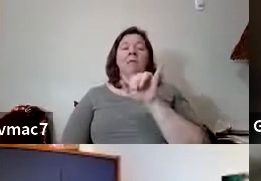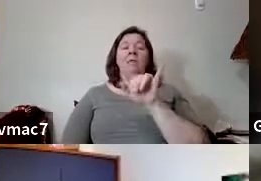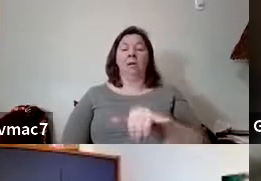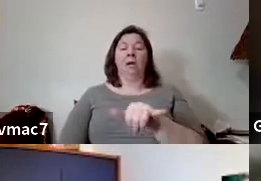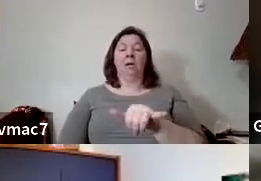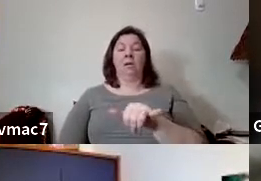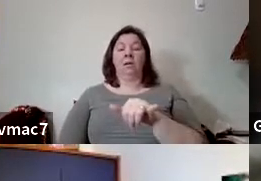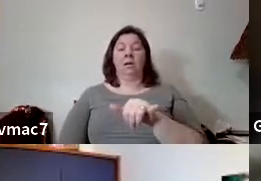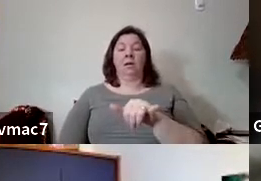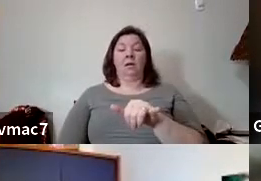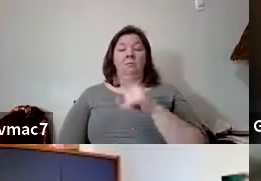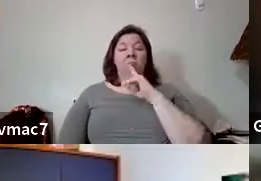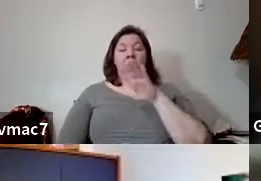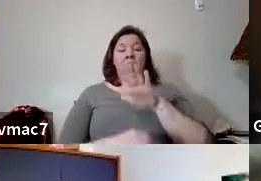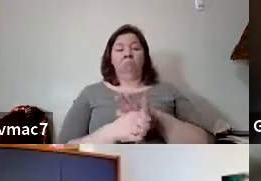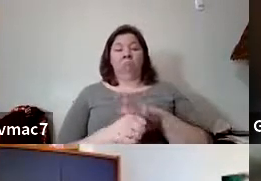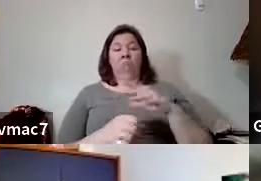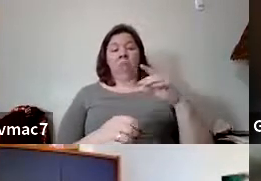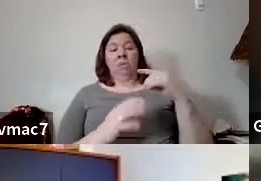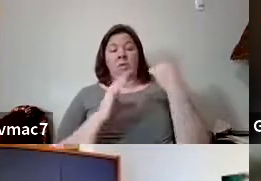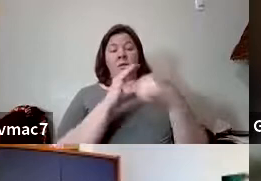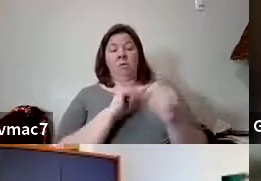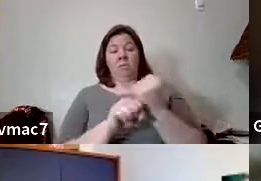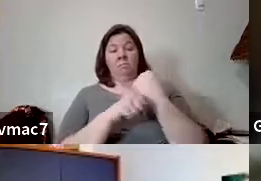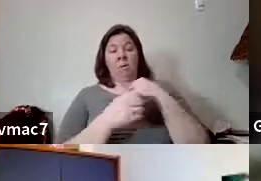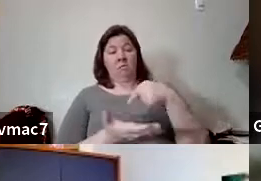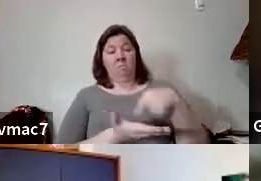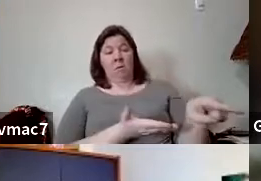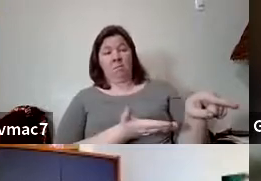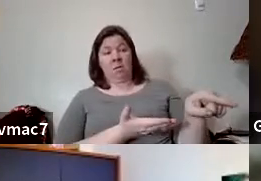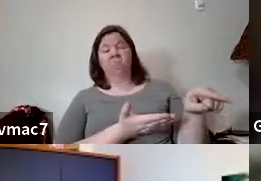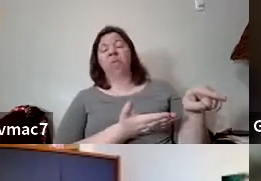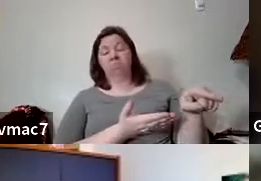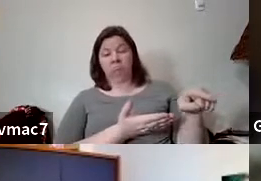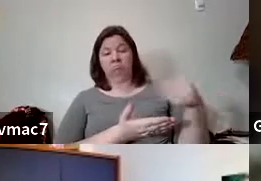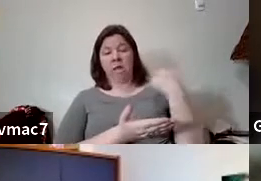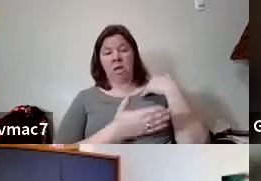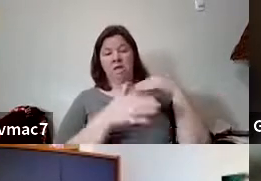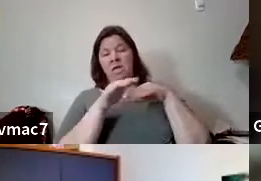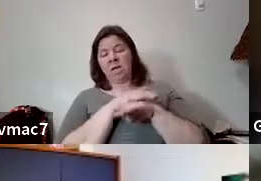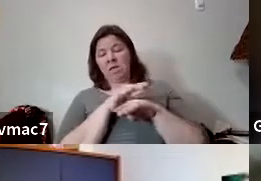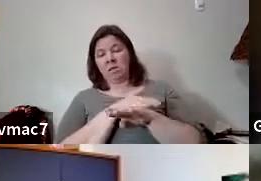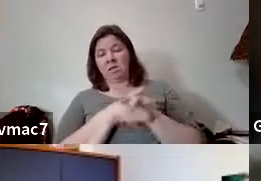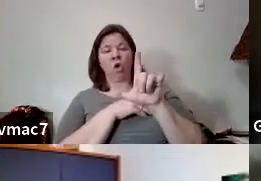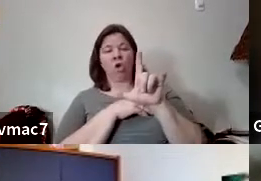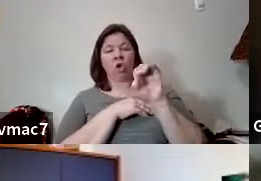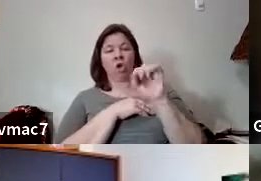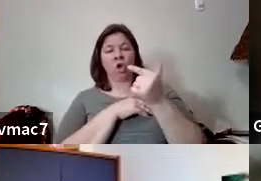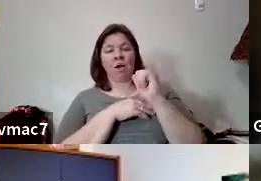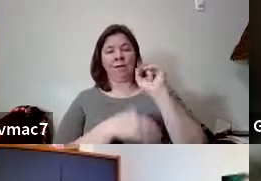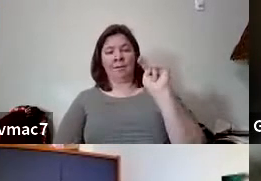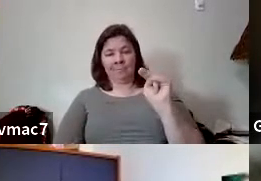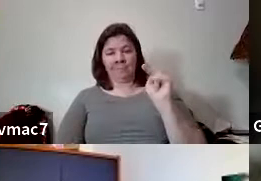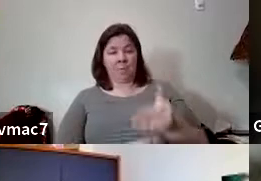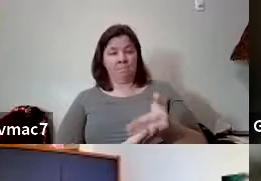you verify your email and you make payment, then you will have access. They'll say log in. Before you can